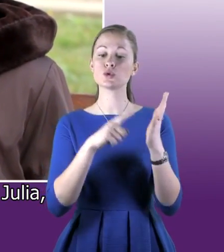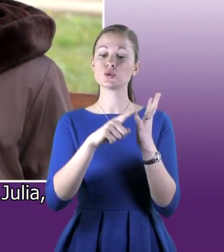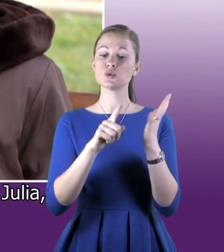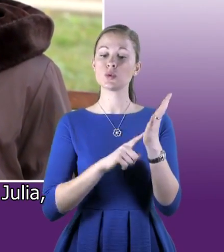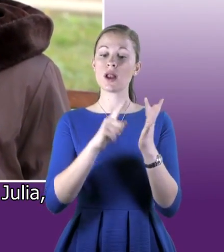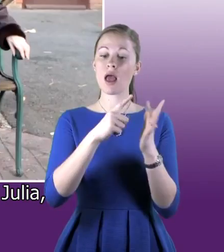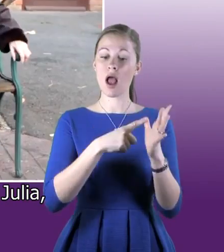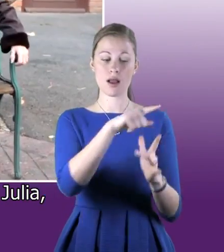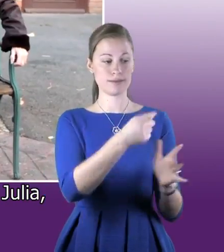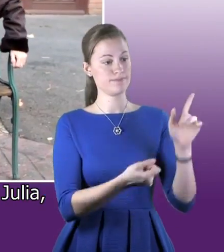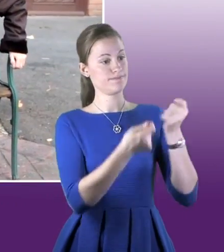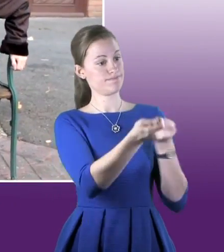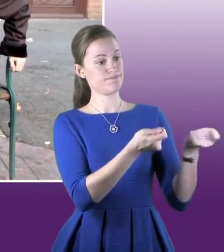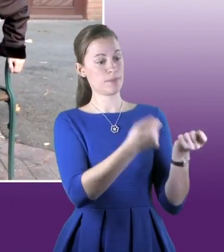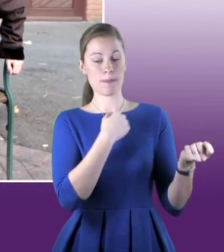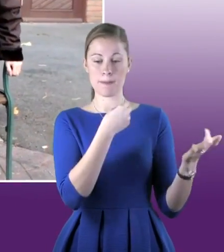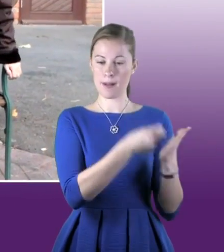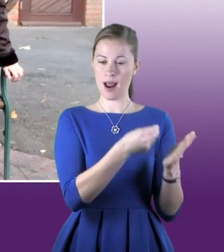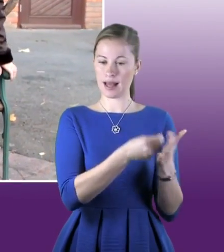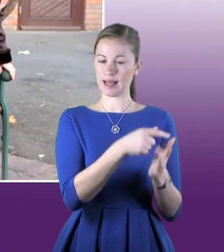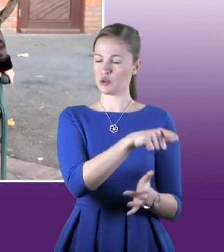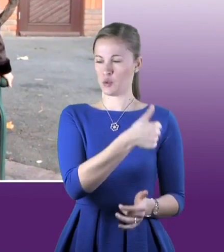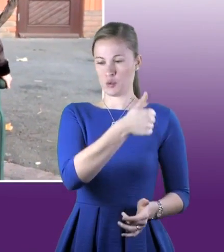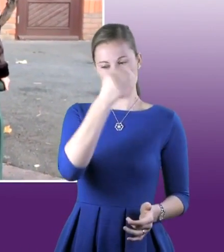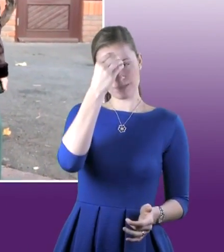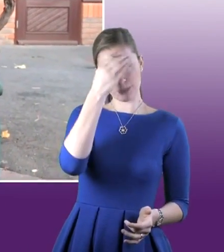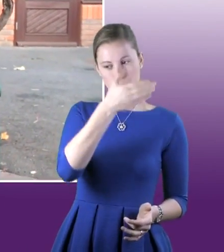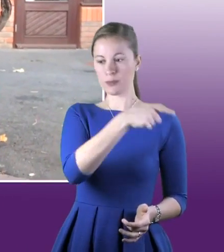charge of my money. She's good at that sort of thing.